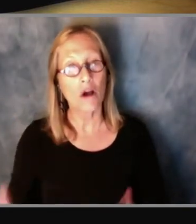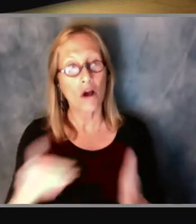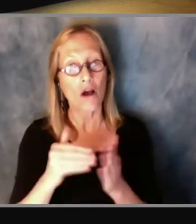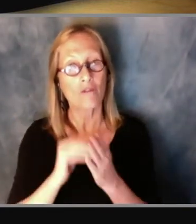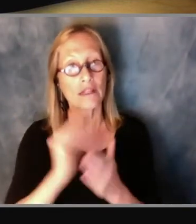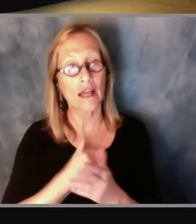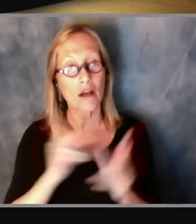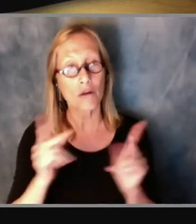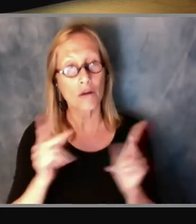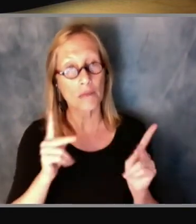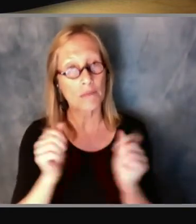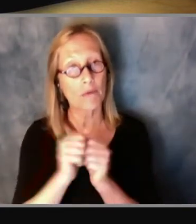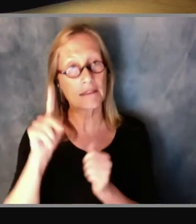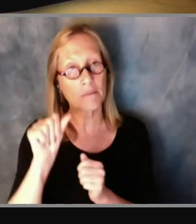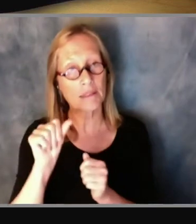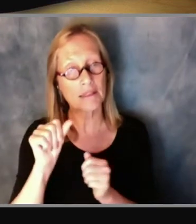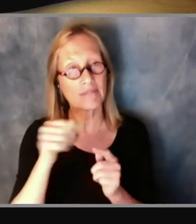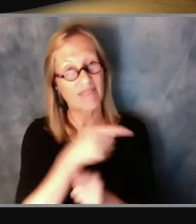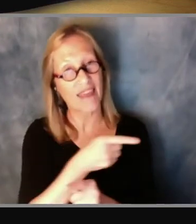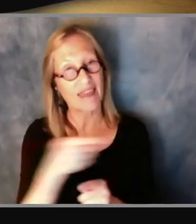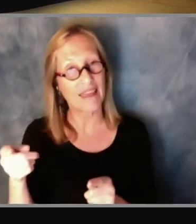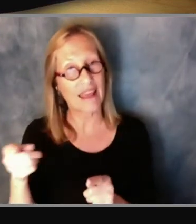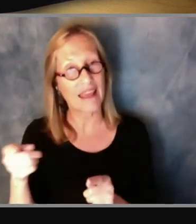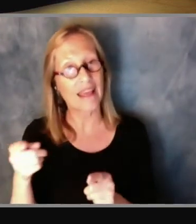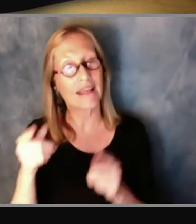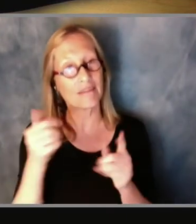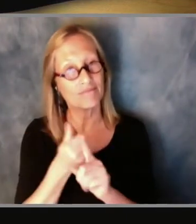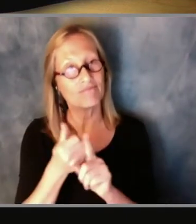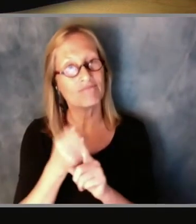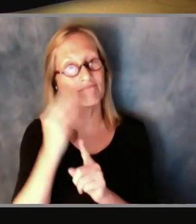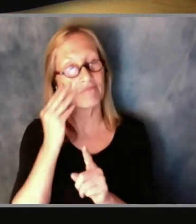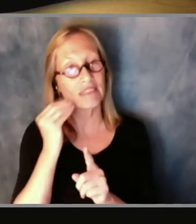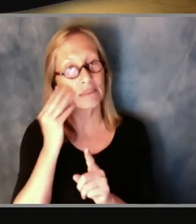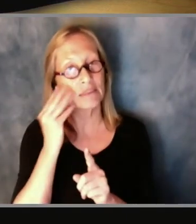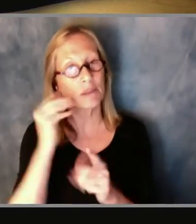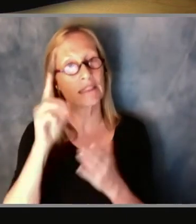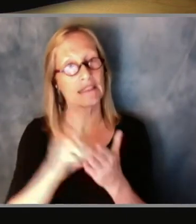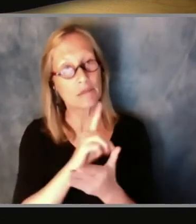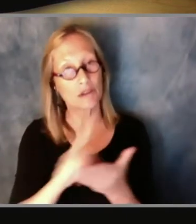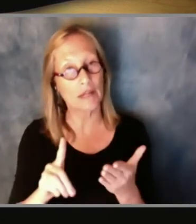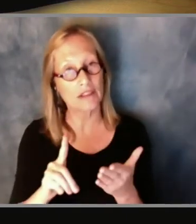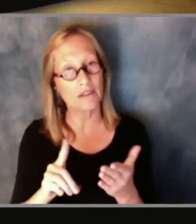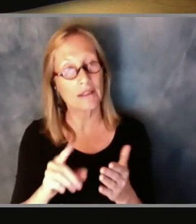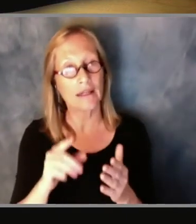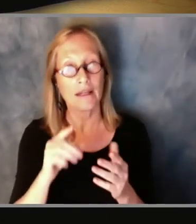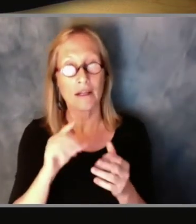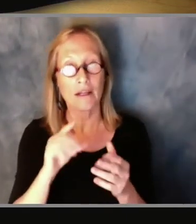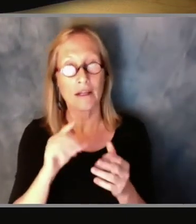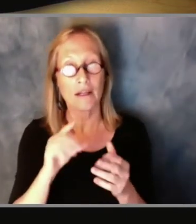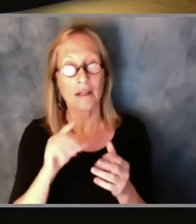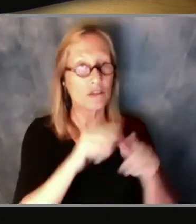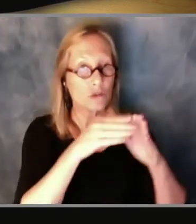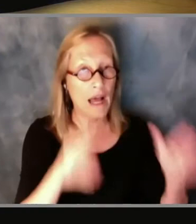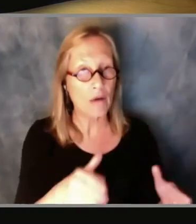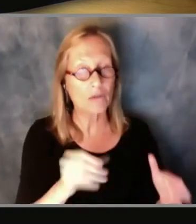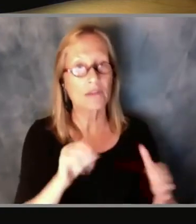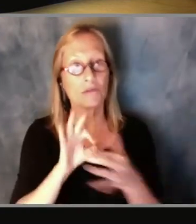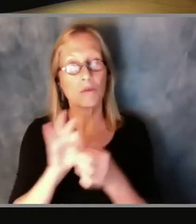with disabilities are the ones that experience discrimination, whether it be housing and in healthcare